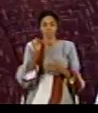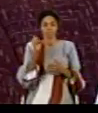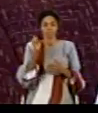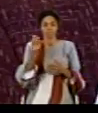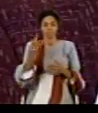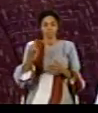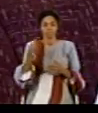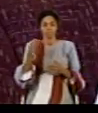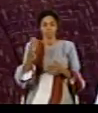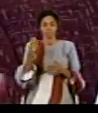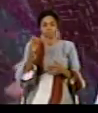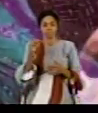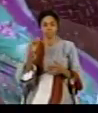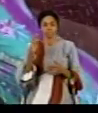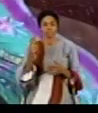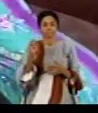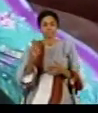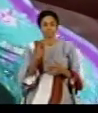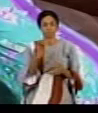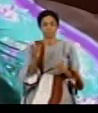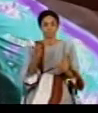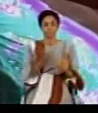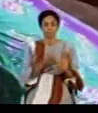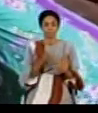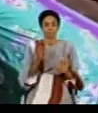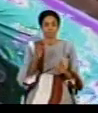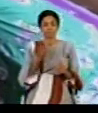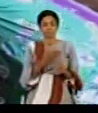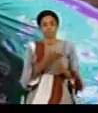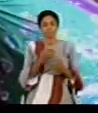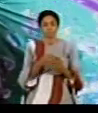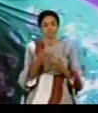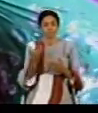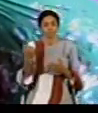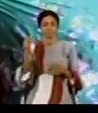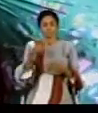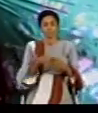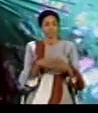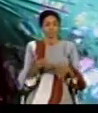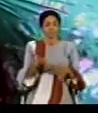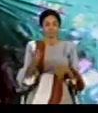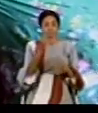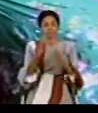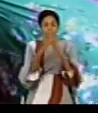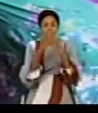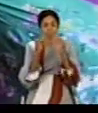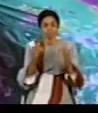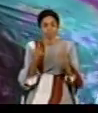them online. Usually in the evening, I participate in their prayer. And